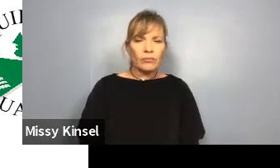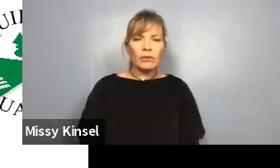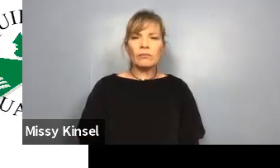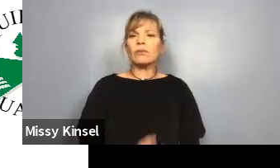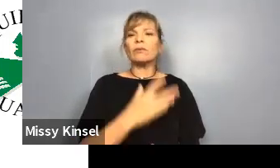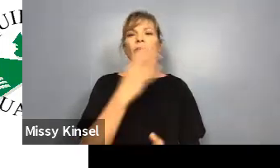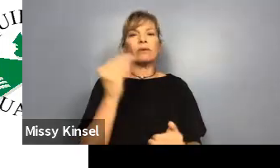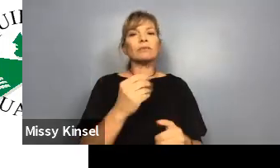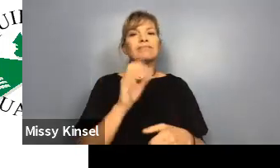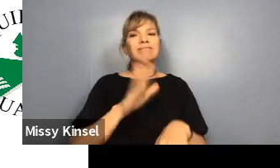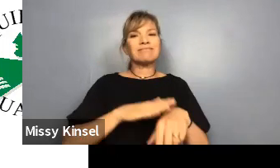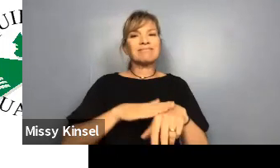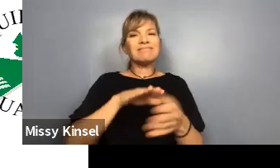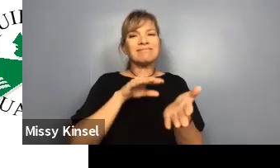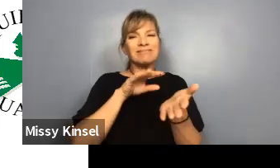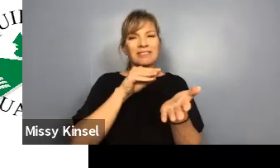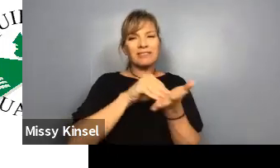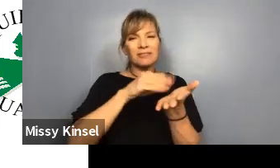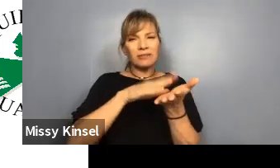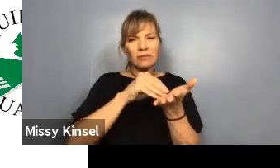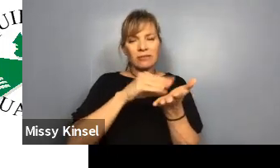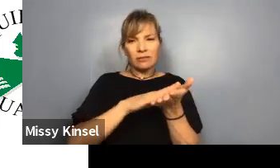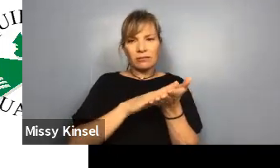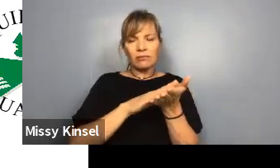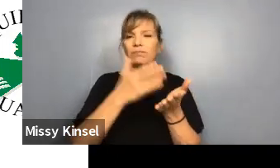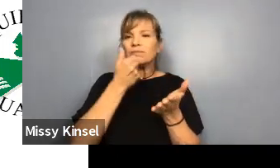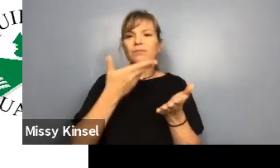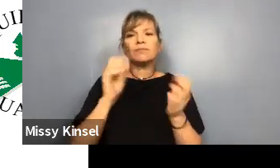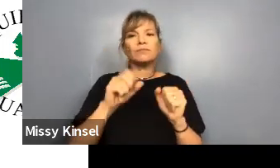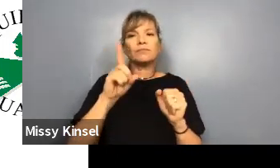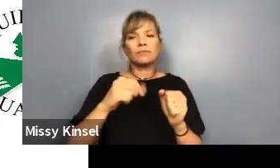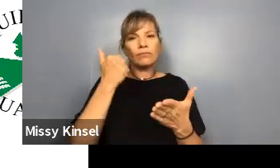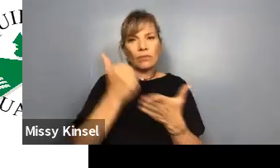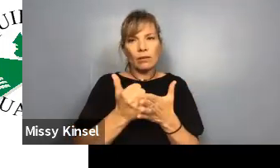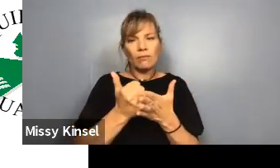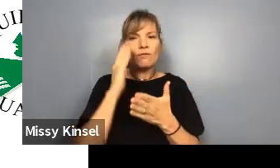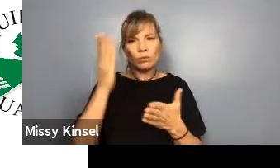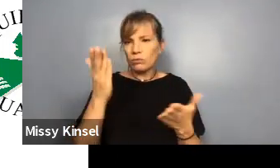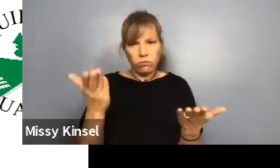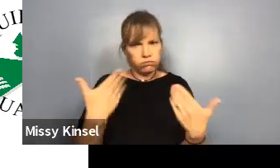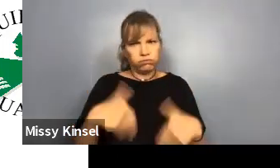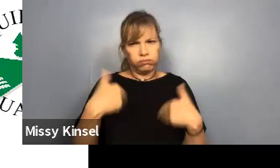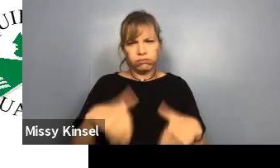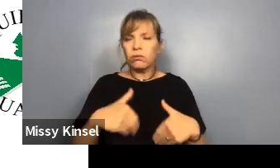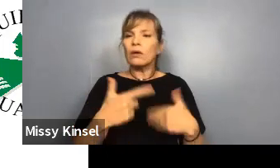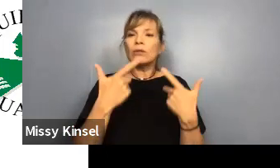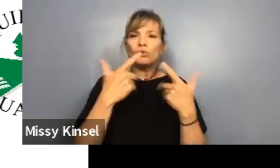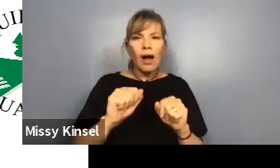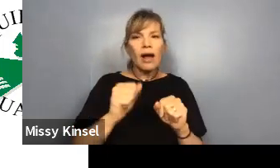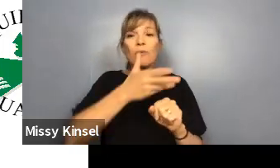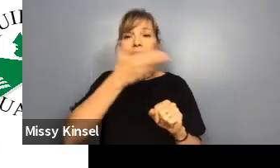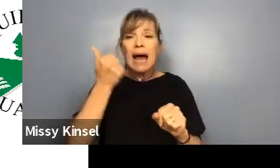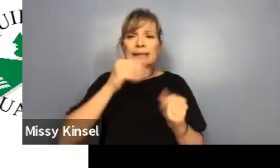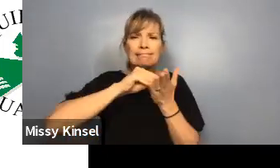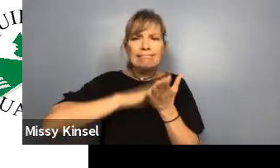tracking things is one of the best things you can do to help you in the future. So trying your hardest to keep track